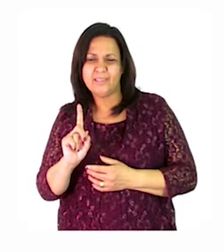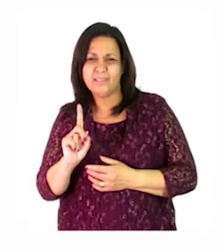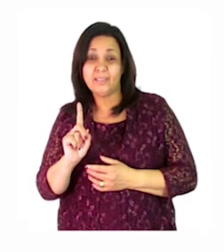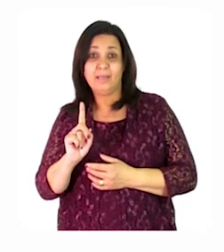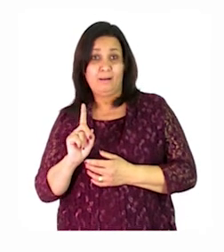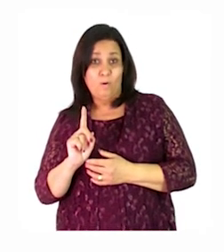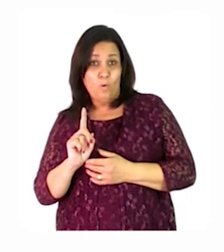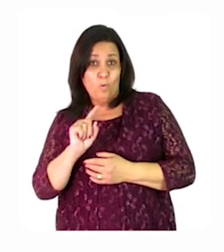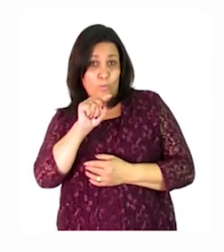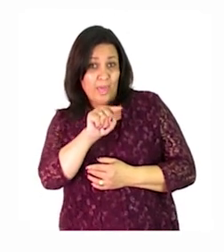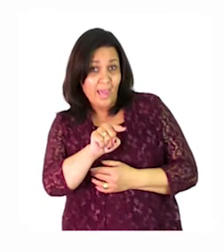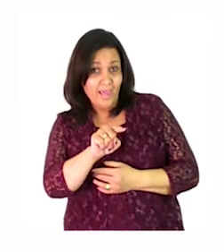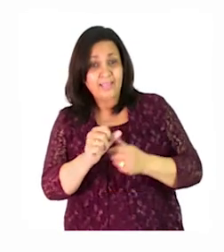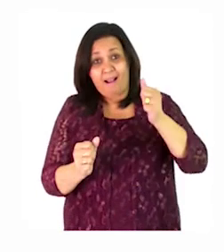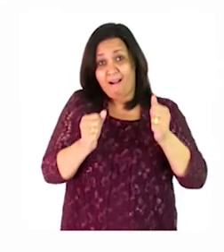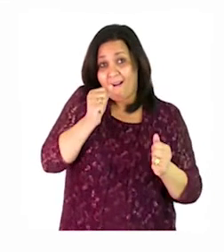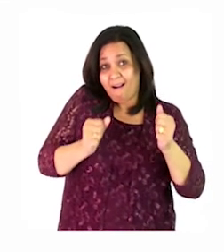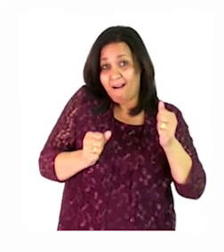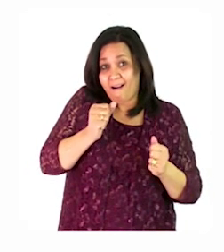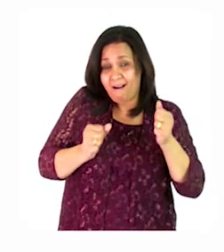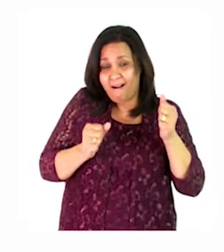I can see a car,